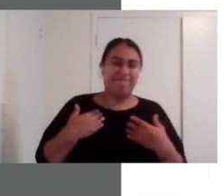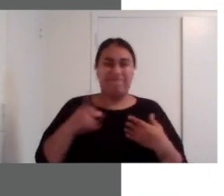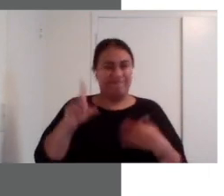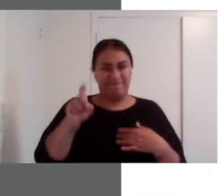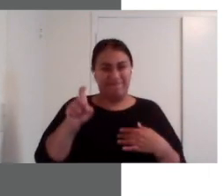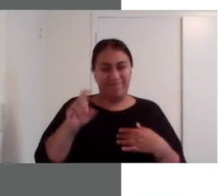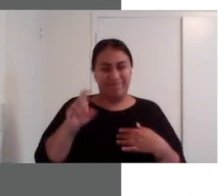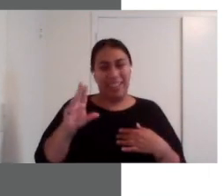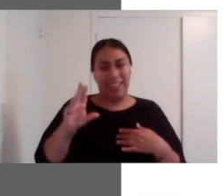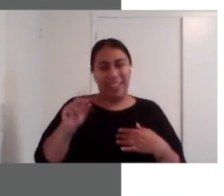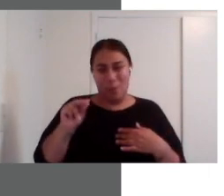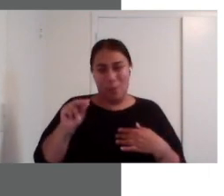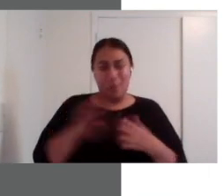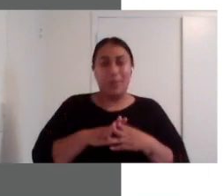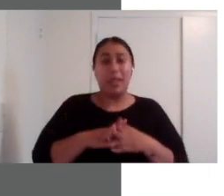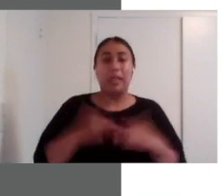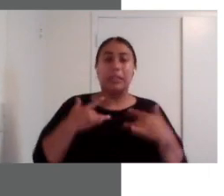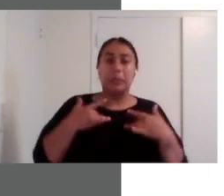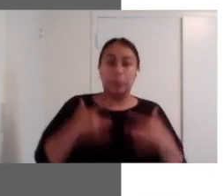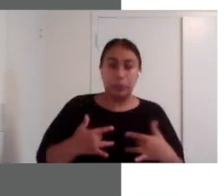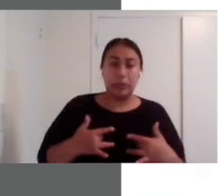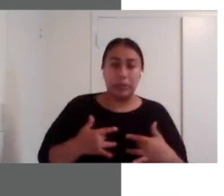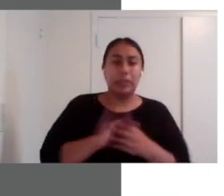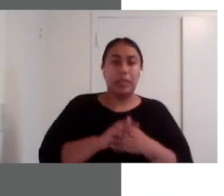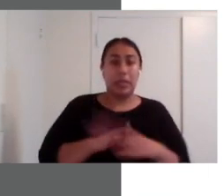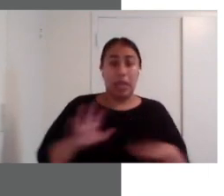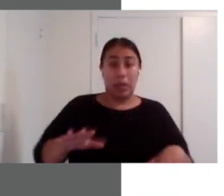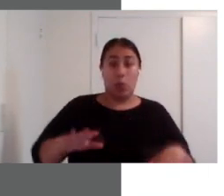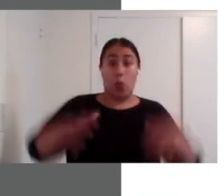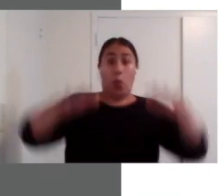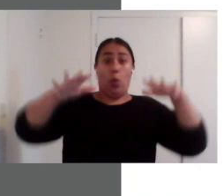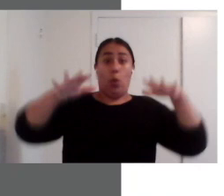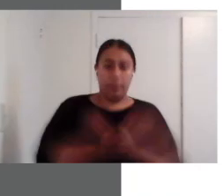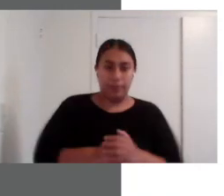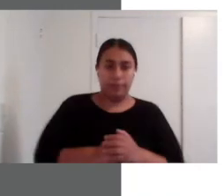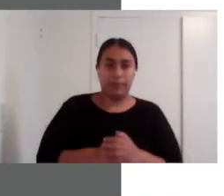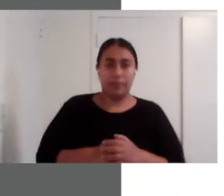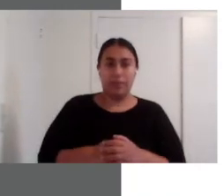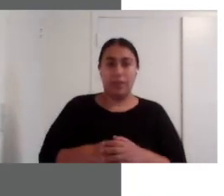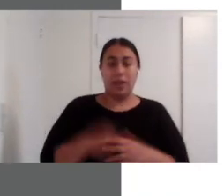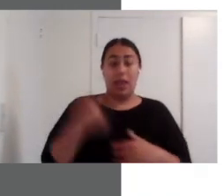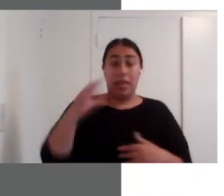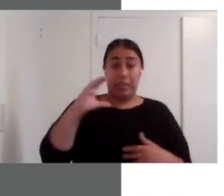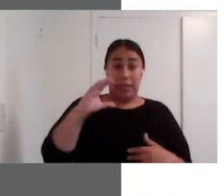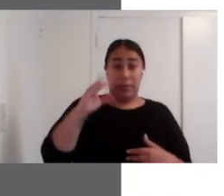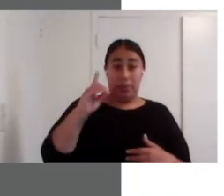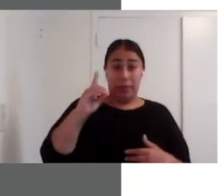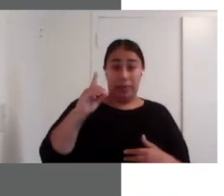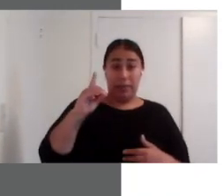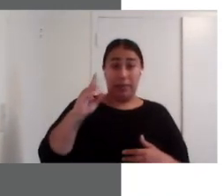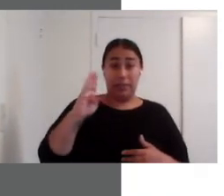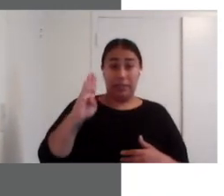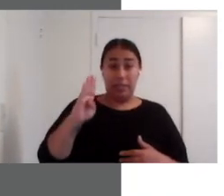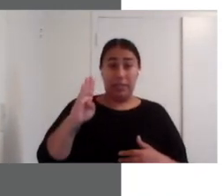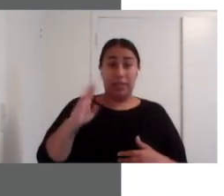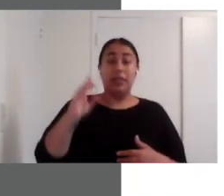can relax that leg now. I can get at least 5 hours of sleep tonight. That's something that hasn't occurred in years. Again, that's to us a massive victory